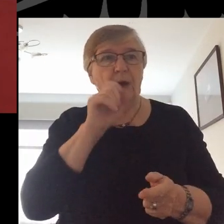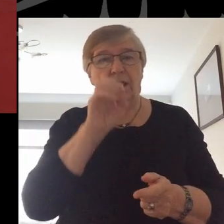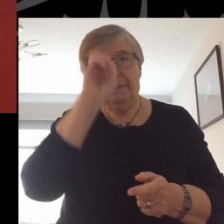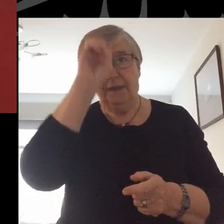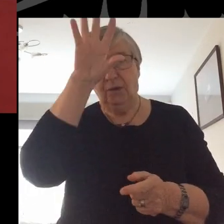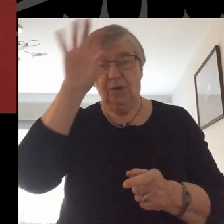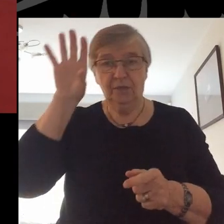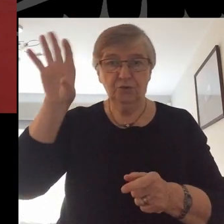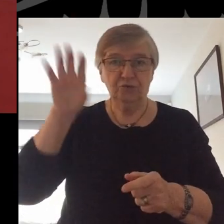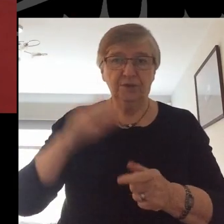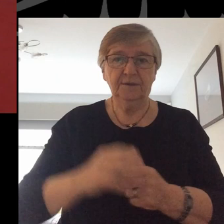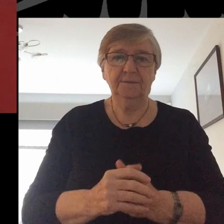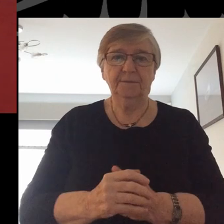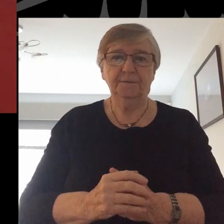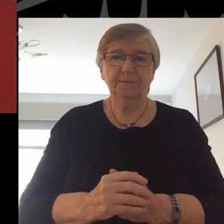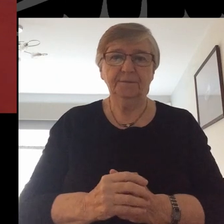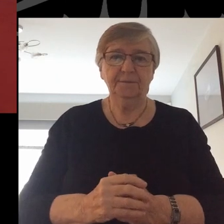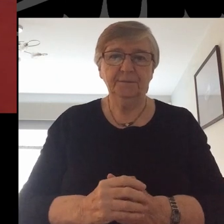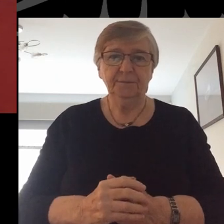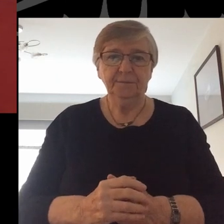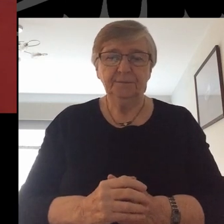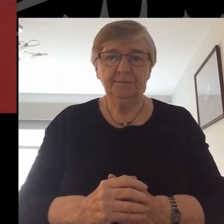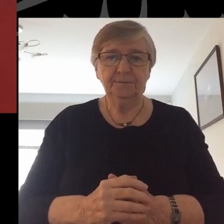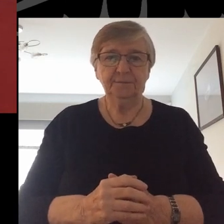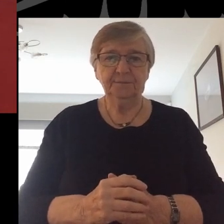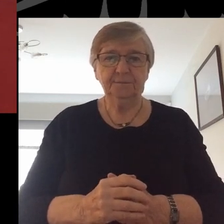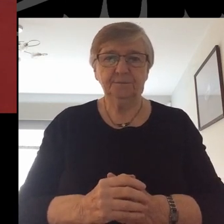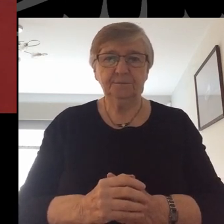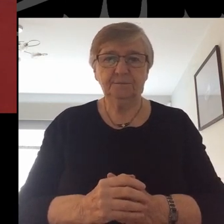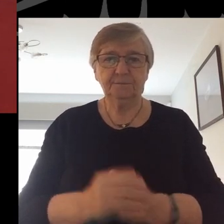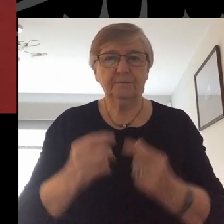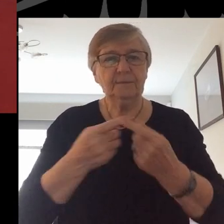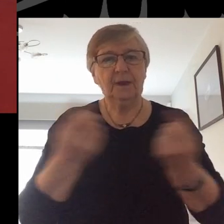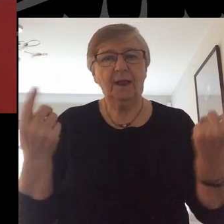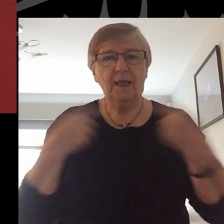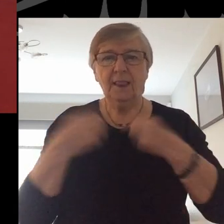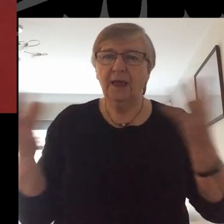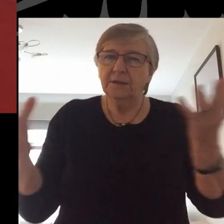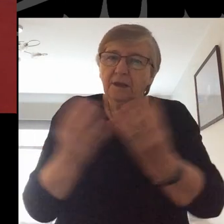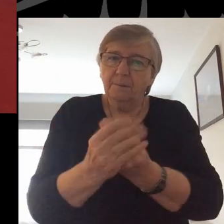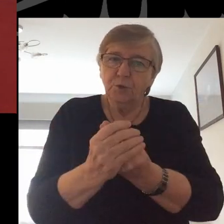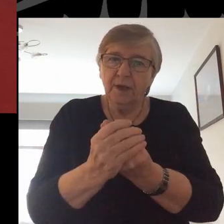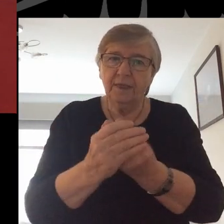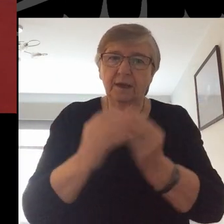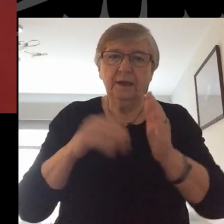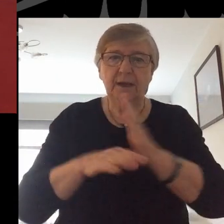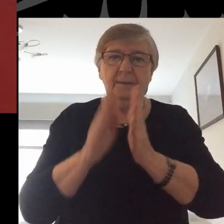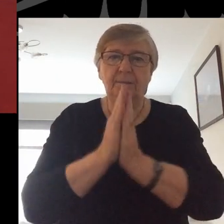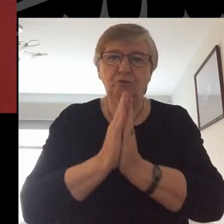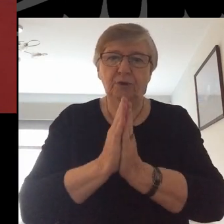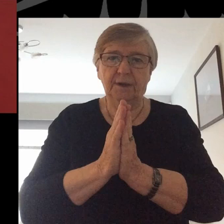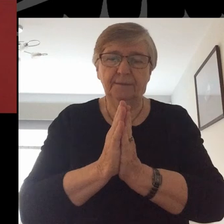use, the words for that will be on the screen. Let us come together in prayer. Let us pray.